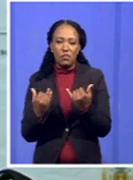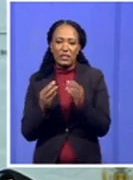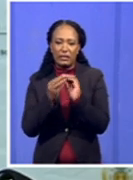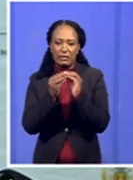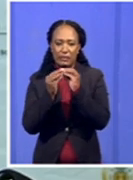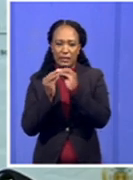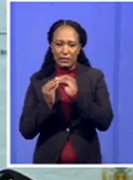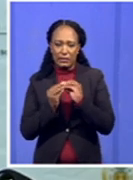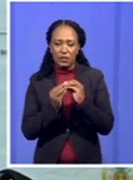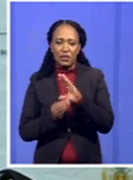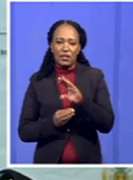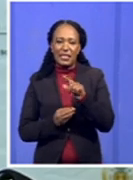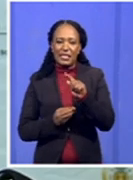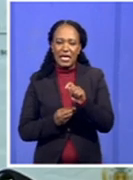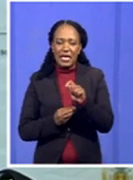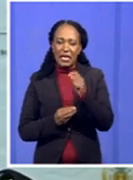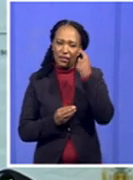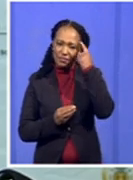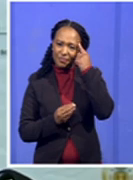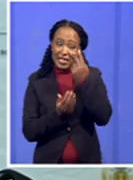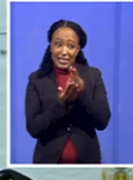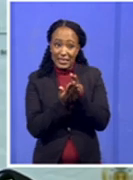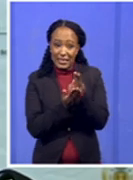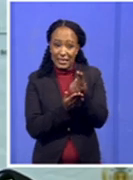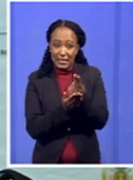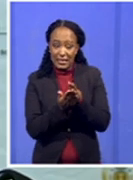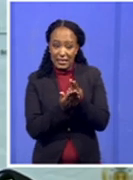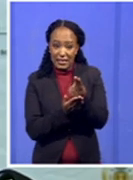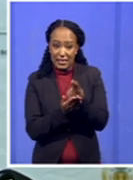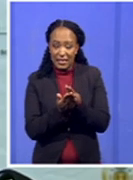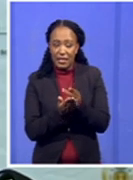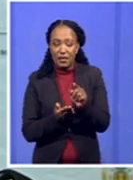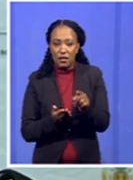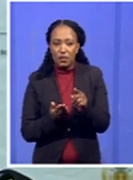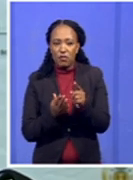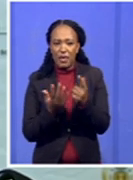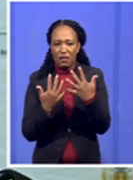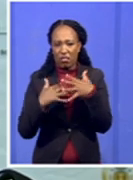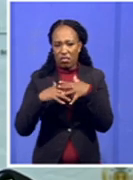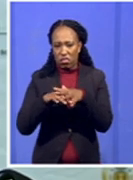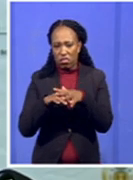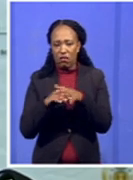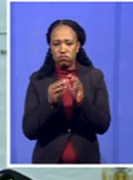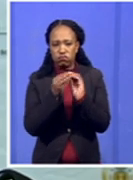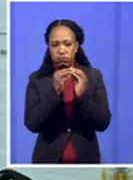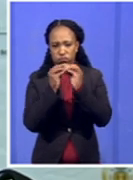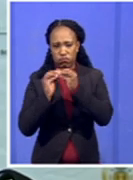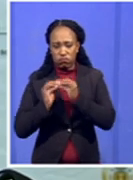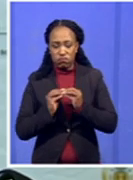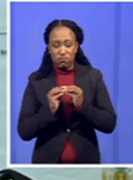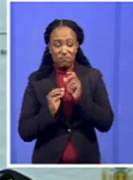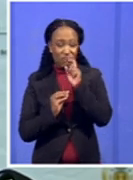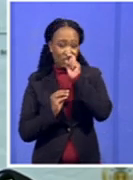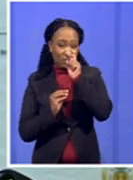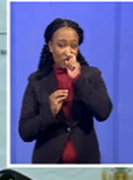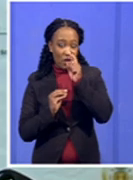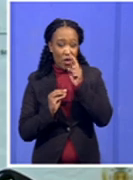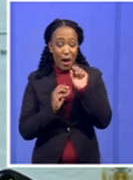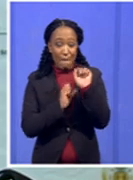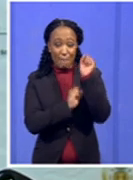scan, because it also has to be recalibrated, so that, you know, because these are very sophisticated